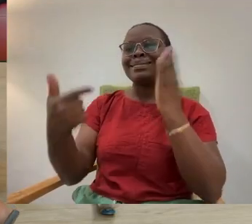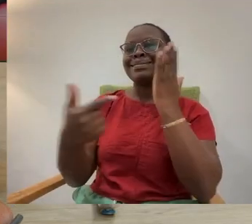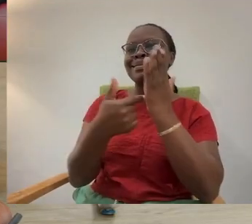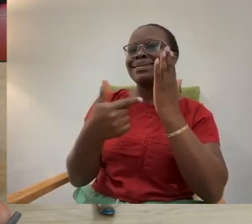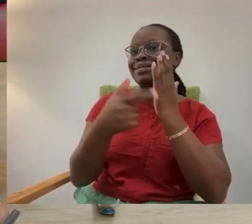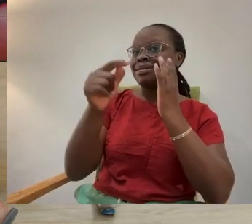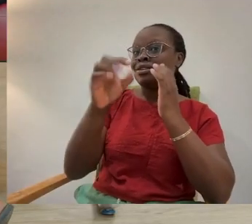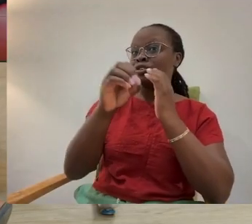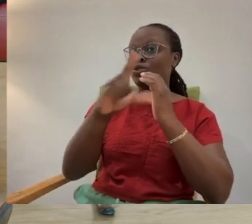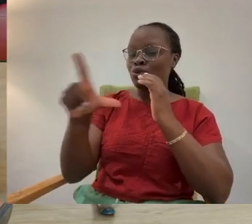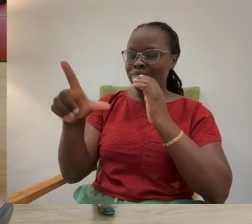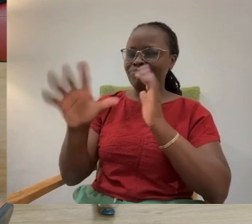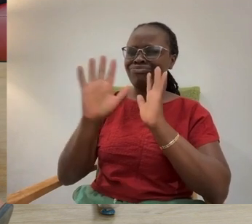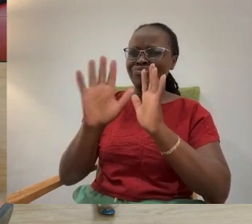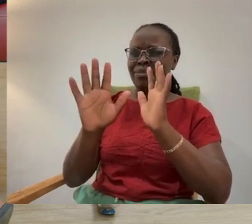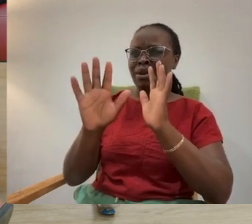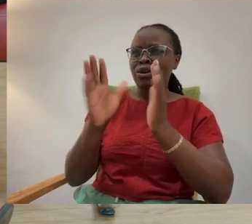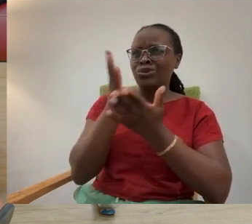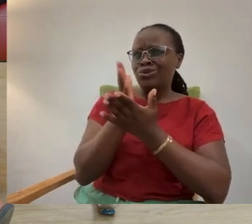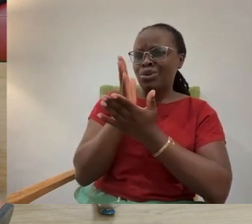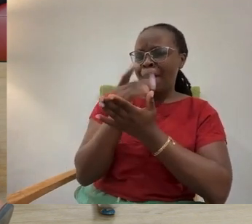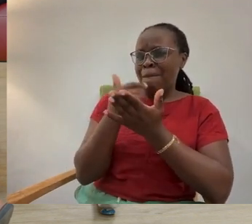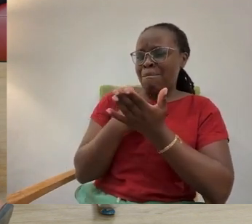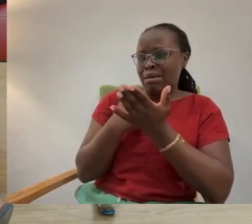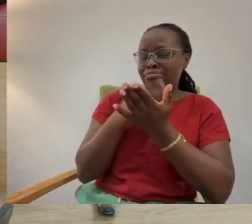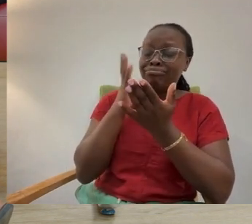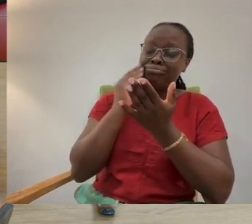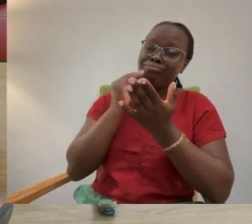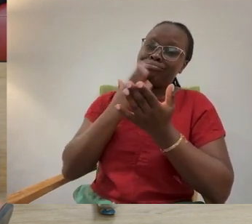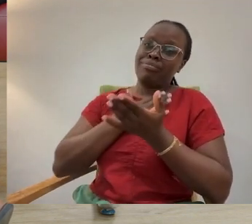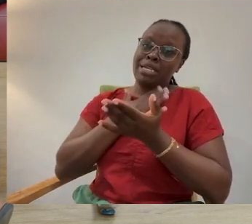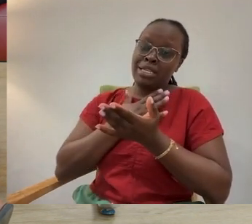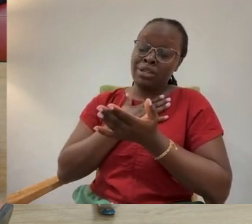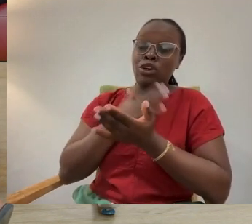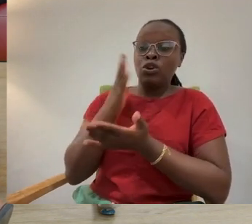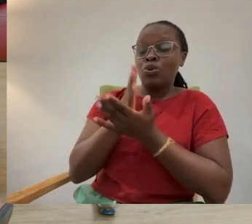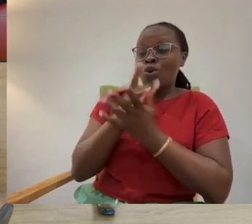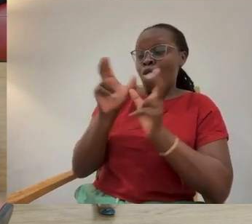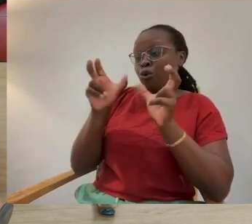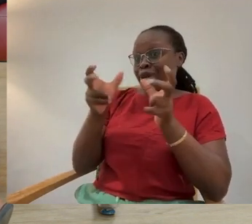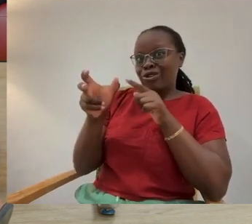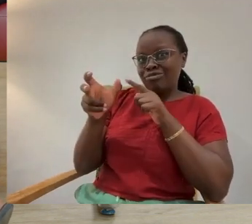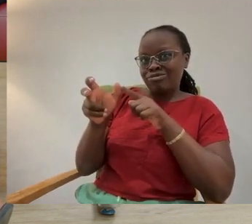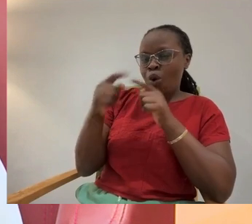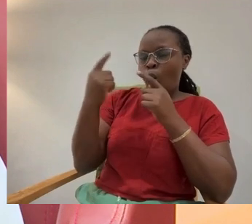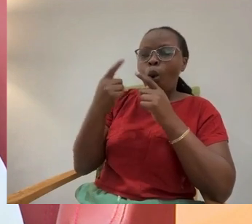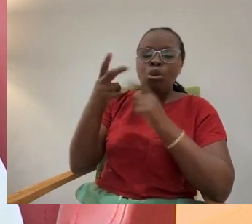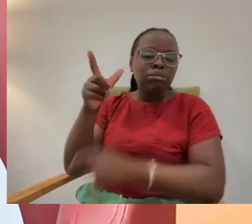I think apart from radio, because in terms of radio, it's only delivery of content. You cannot be able